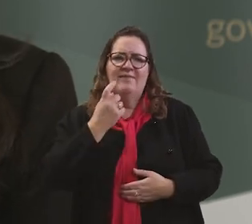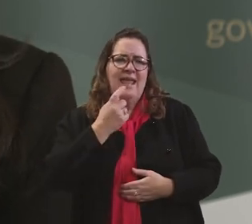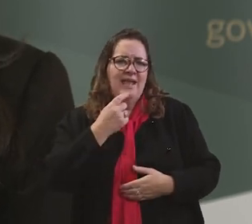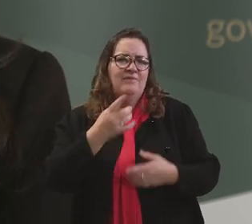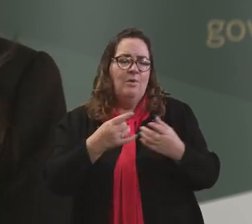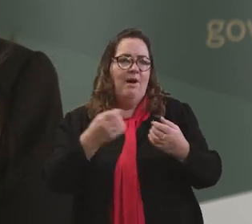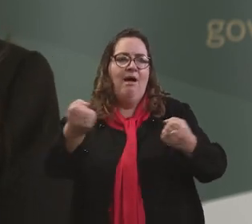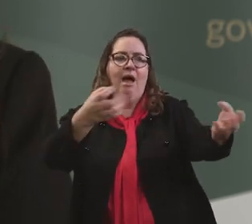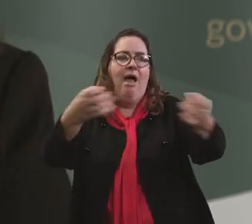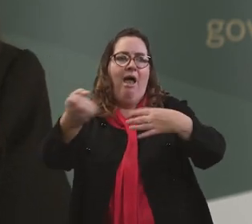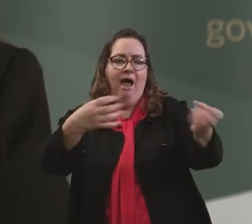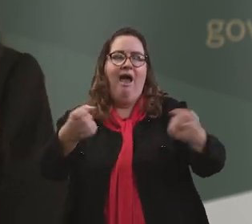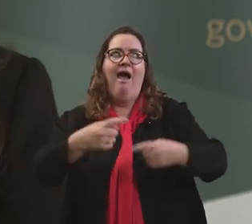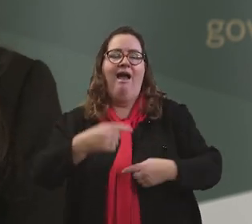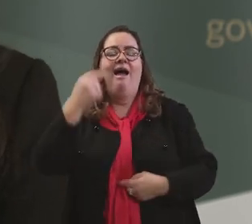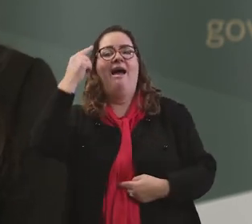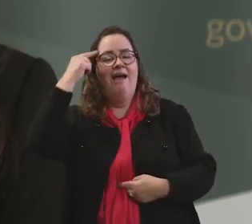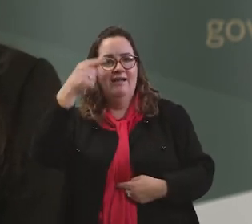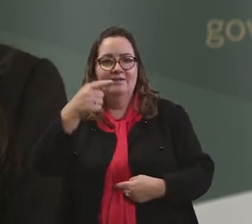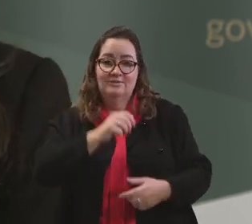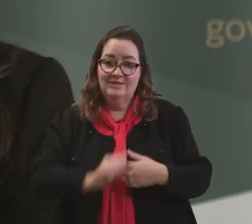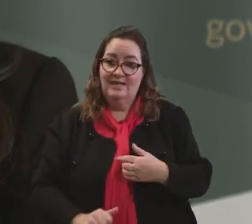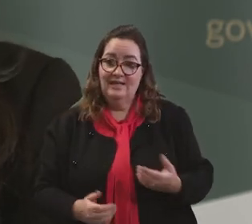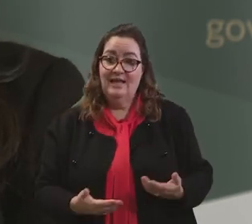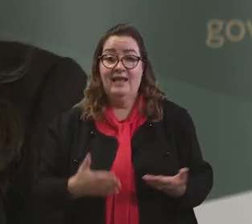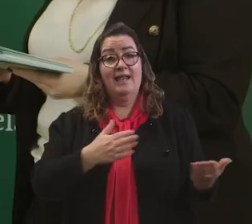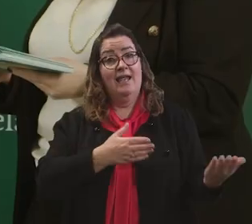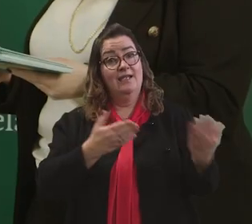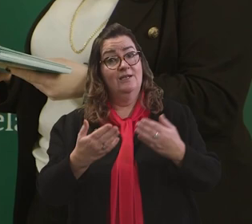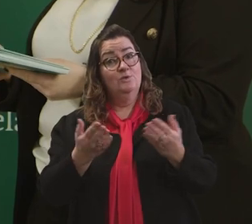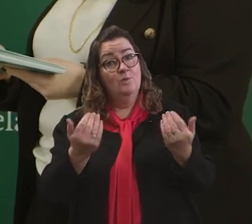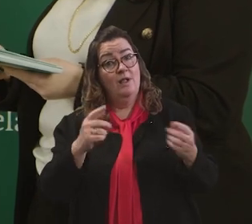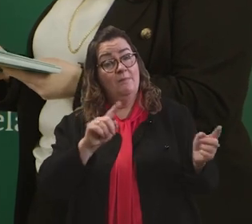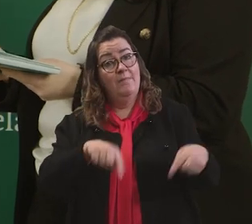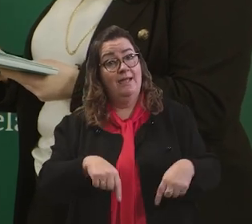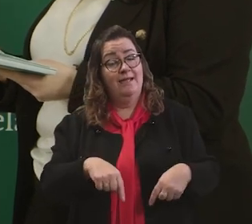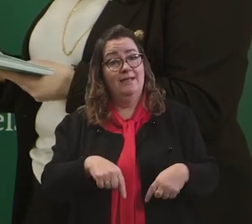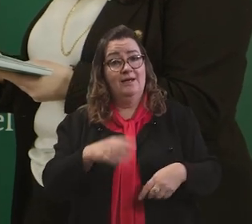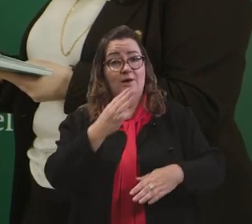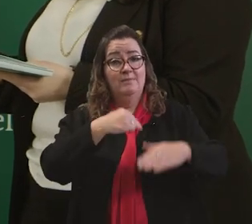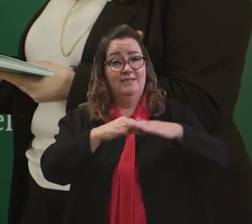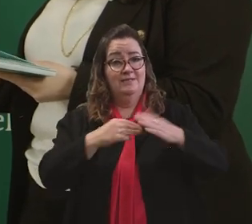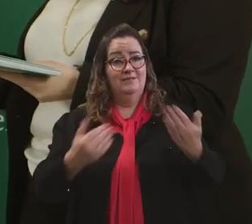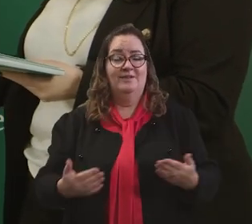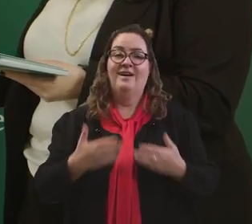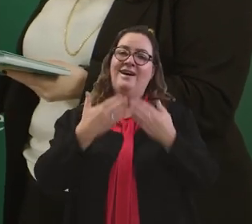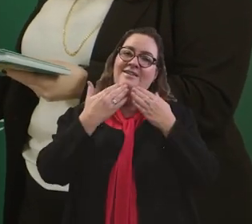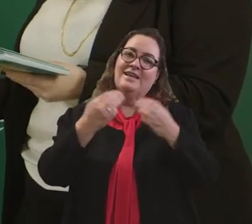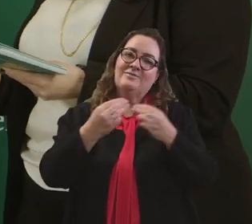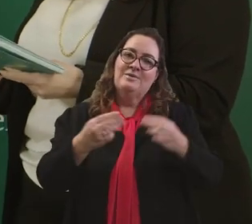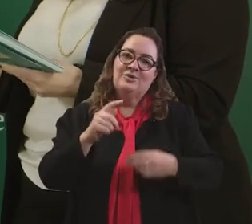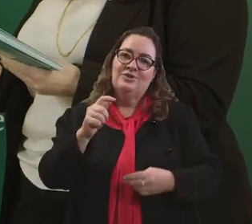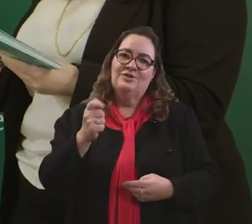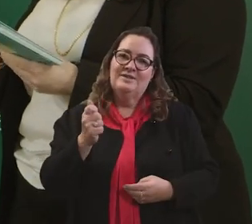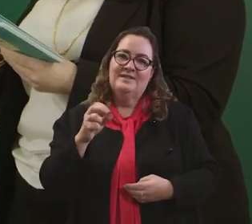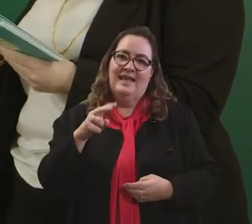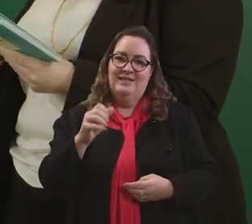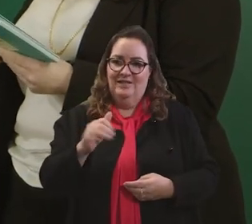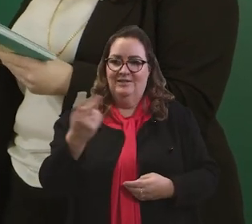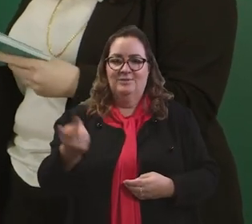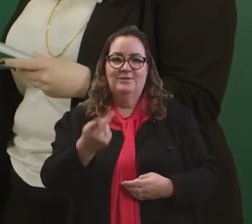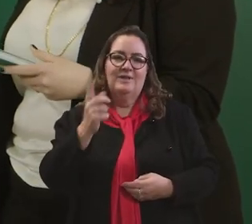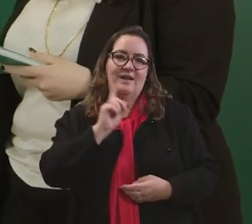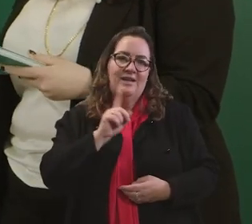children and young people think today. And I'd like to welcome back our Minister O'Gorman. Thanks very much, Tanya, and thanks to